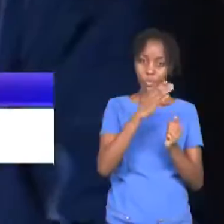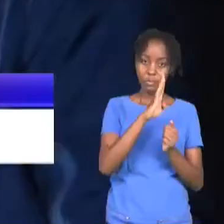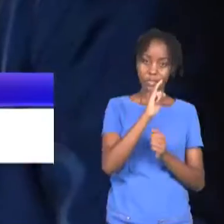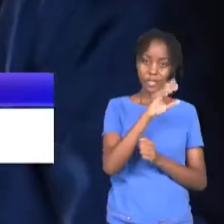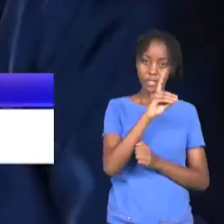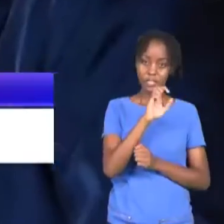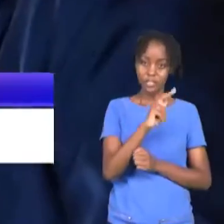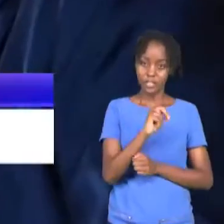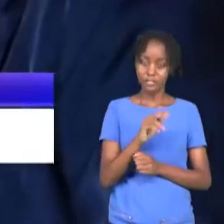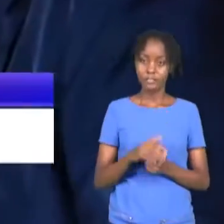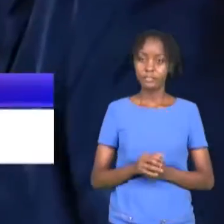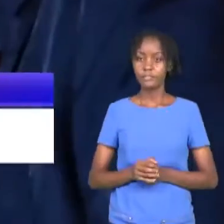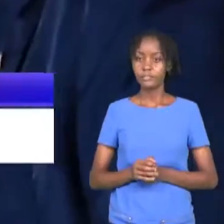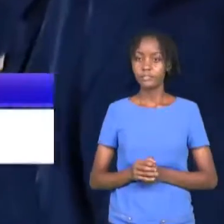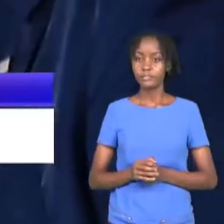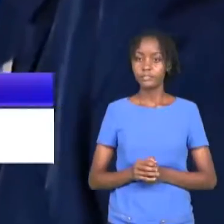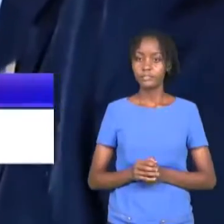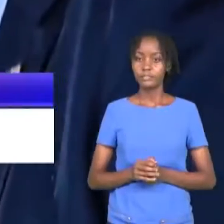in all 4 states.